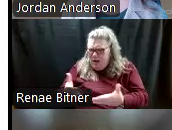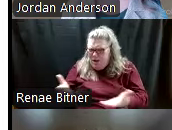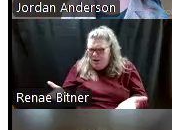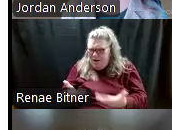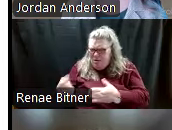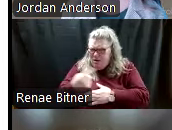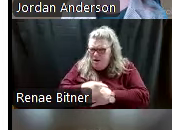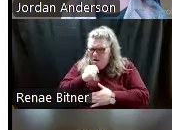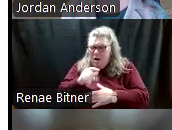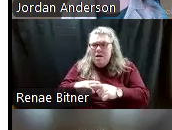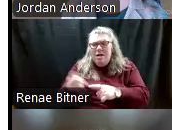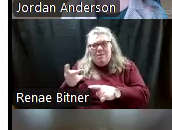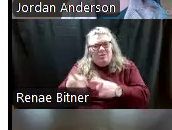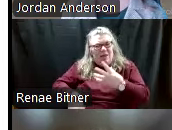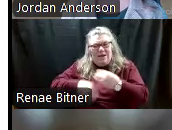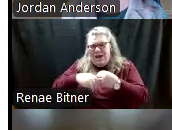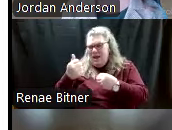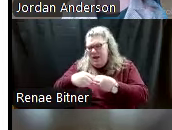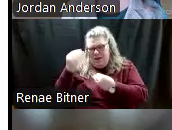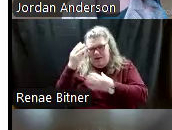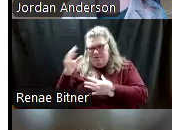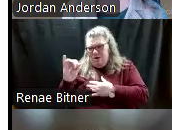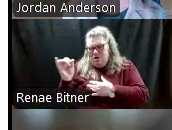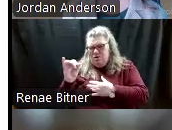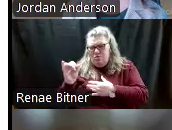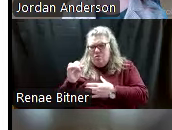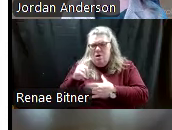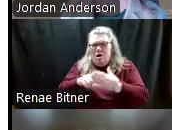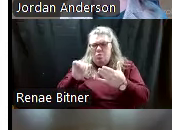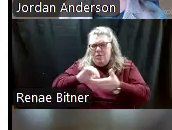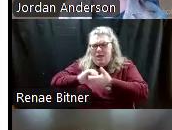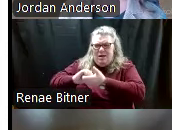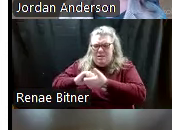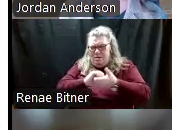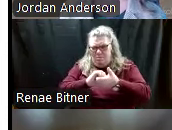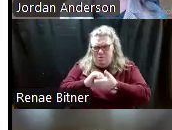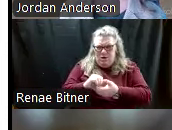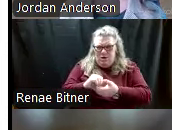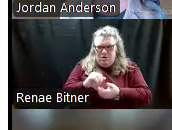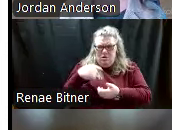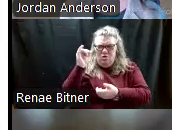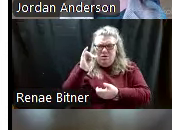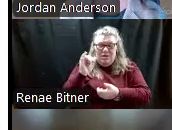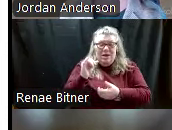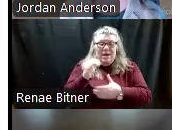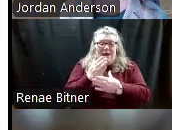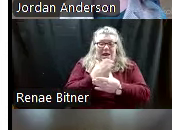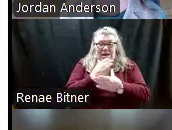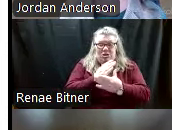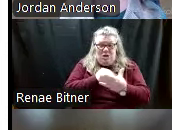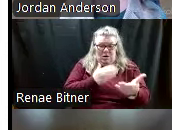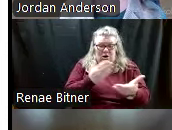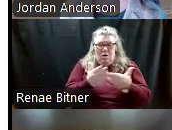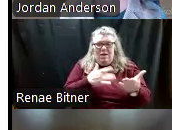they can chime in with some information too on what that collaboration looked like. But just in our sharing our services, I